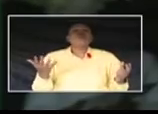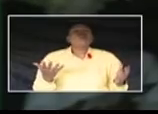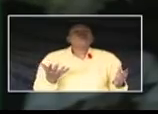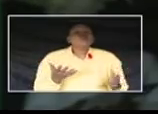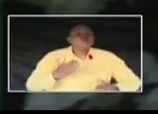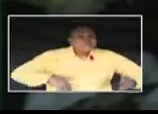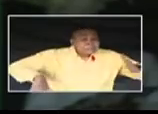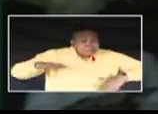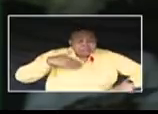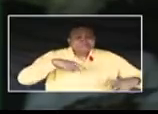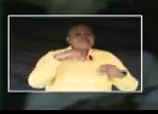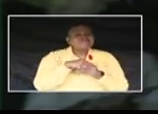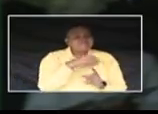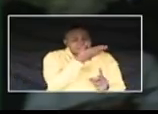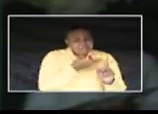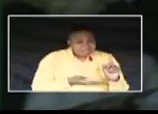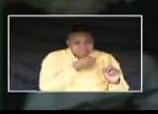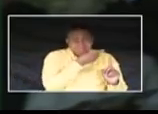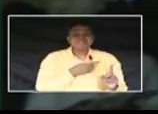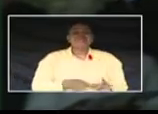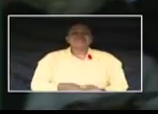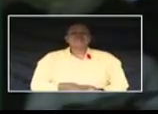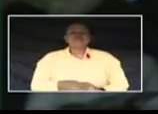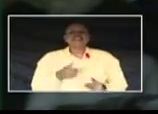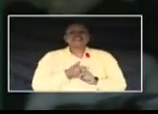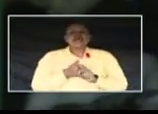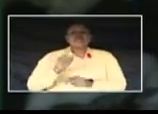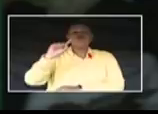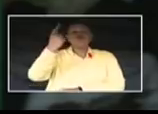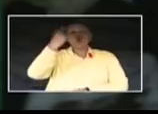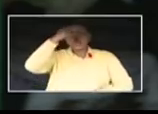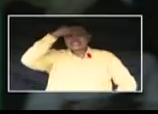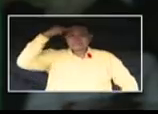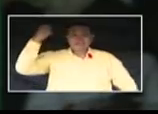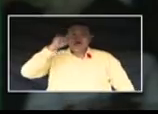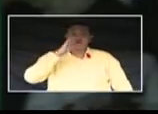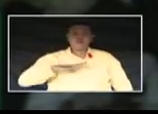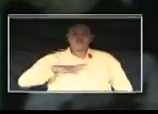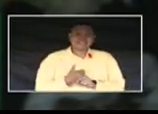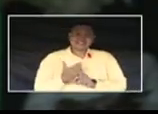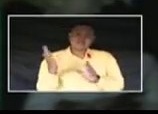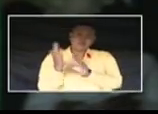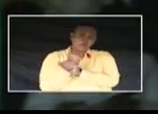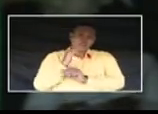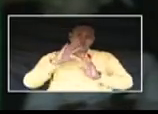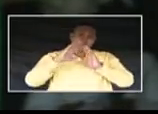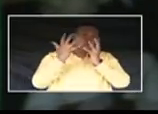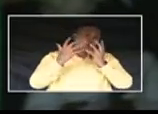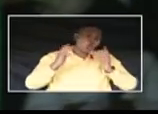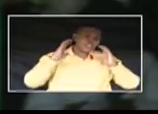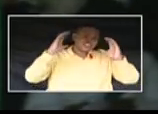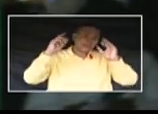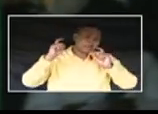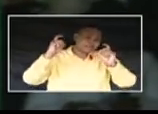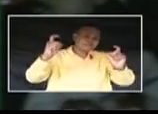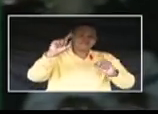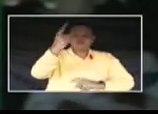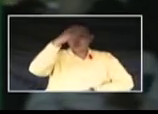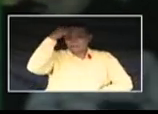of swimming and being the first black woman to win a world championship